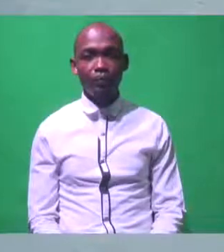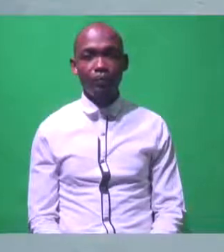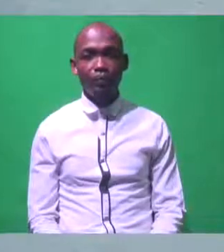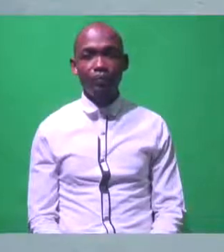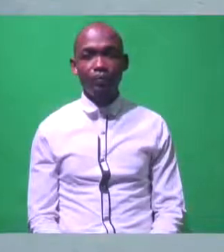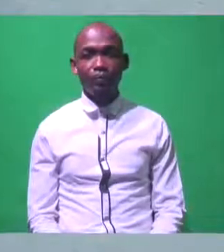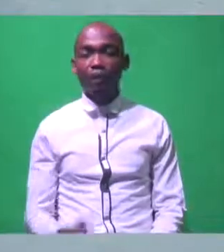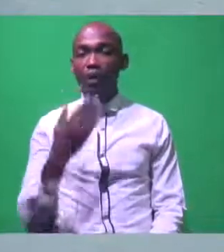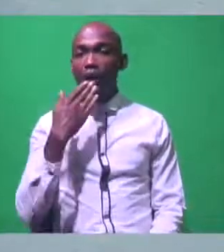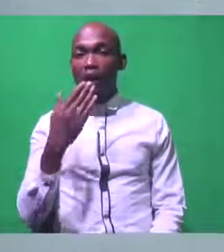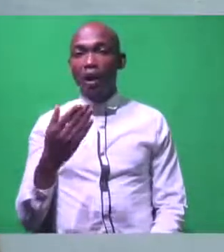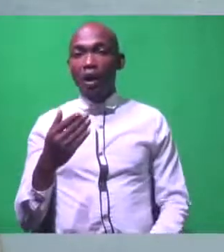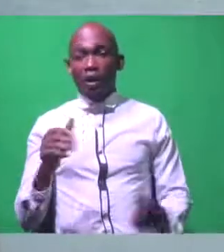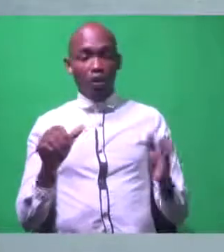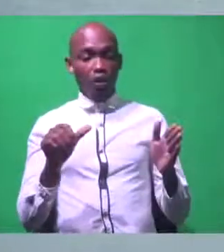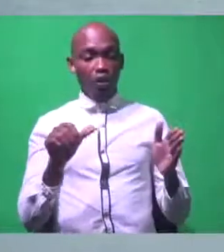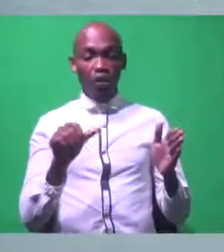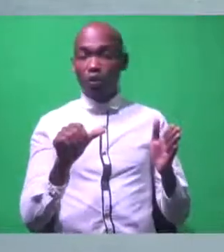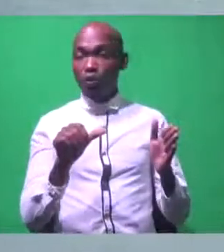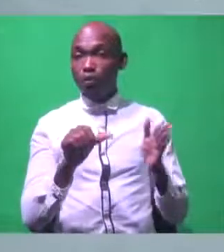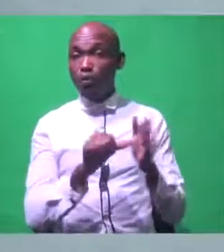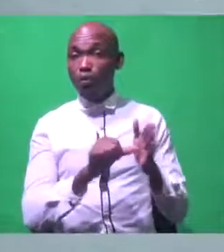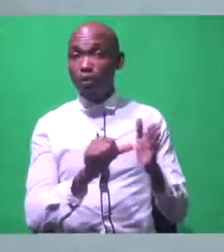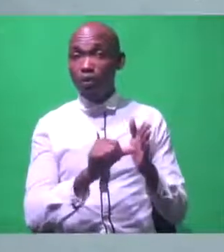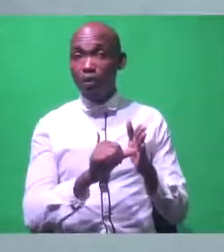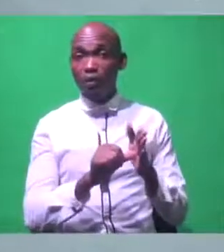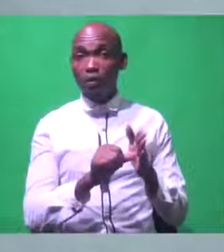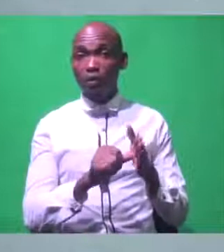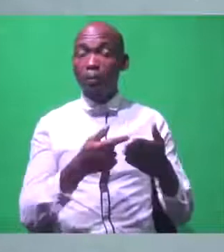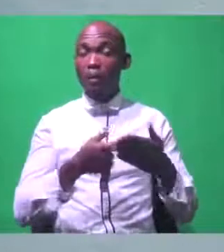Hello students, my name is Mohammed.